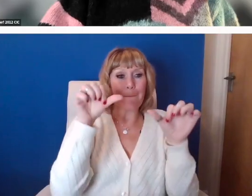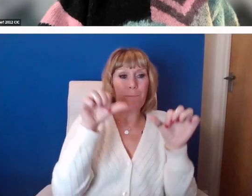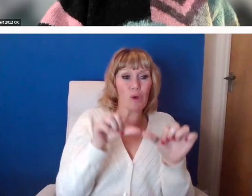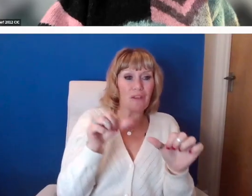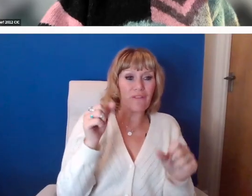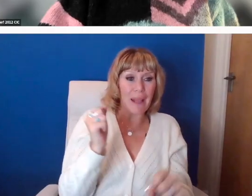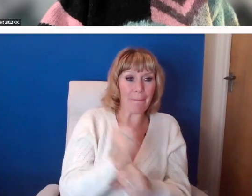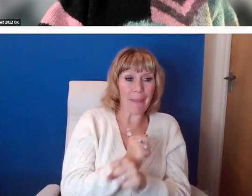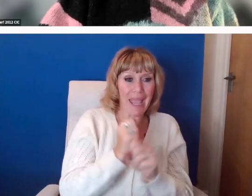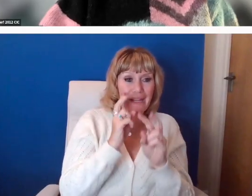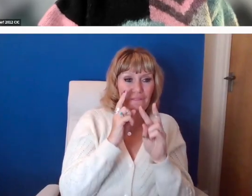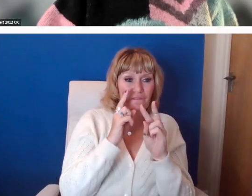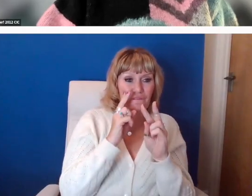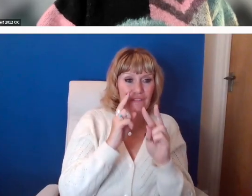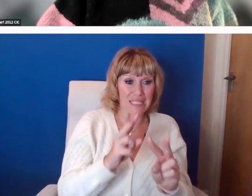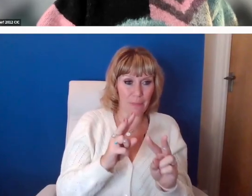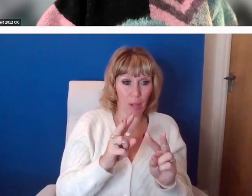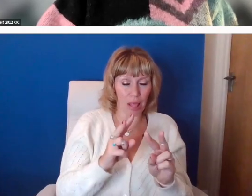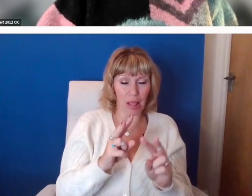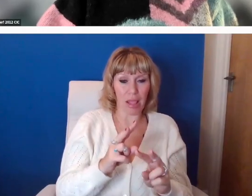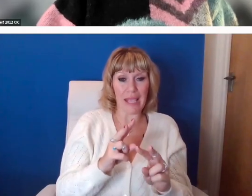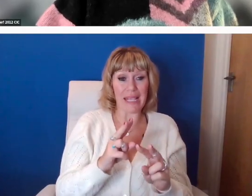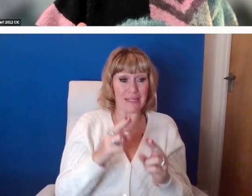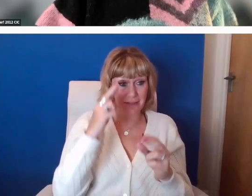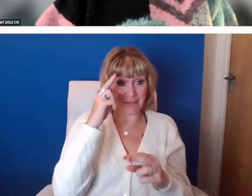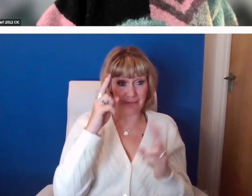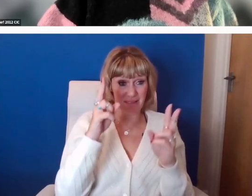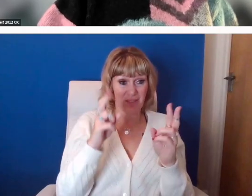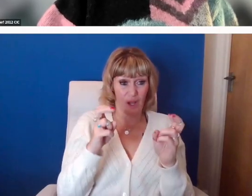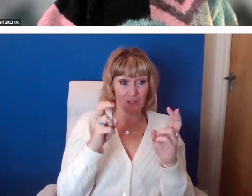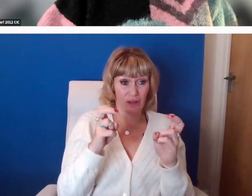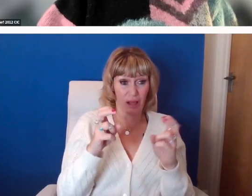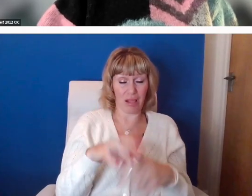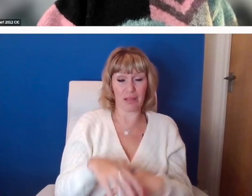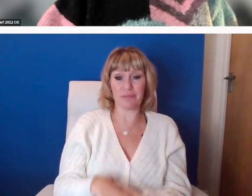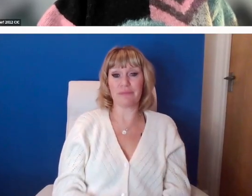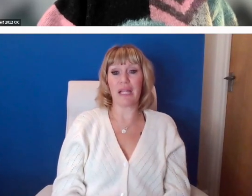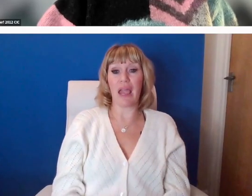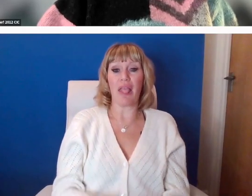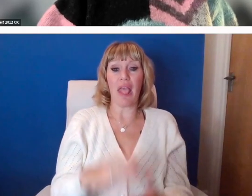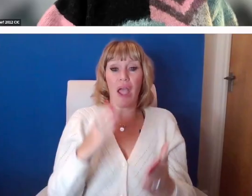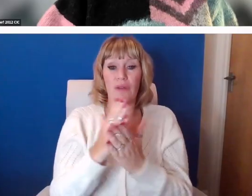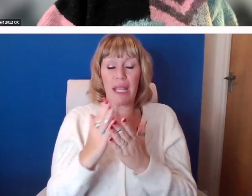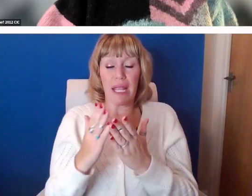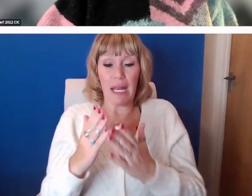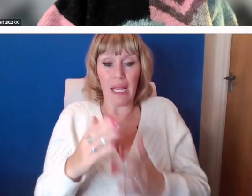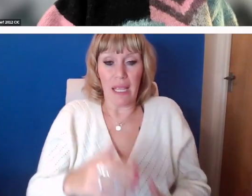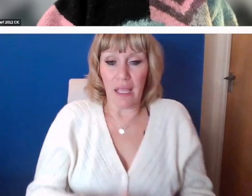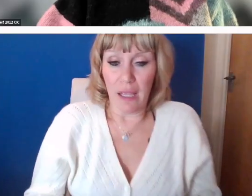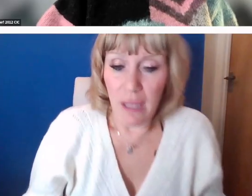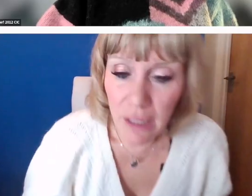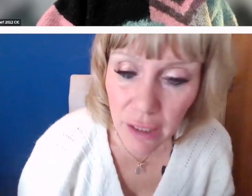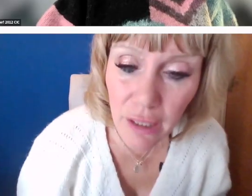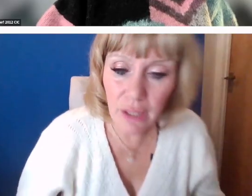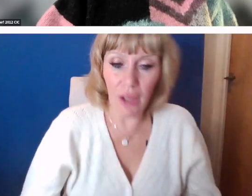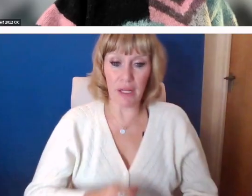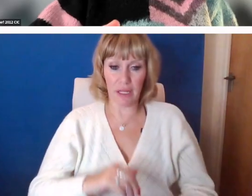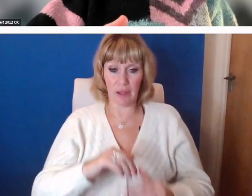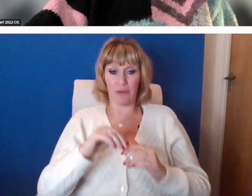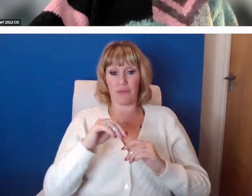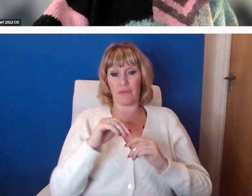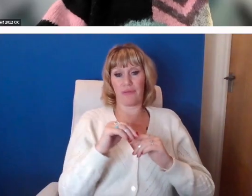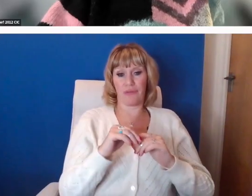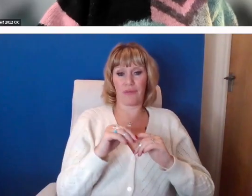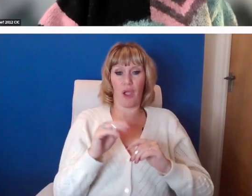Visible 2026. And again, that really reflects the theme of the exhibition, because